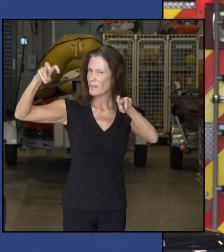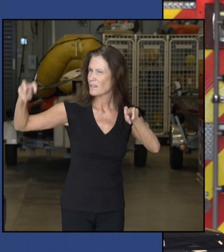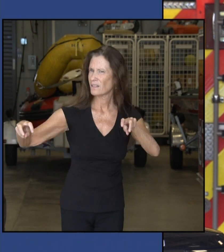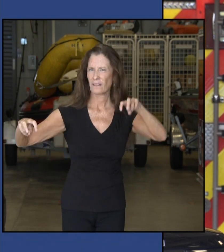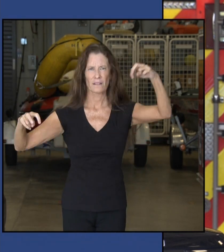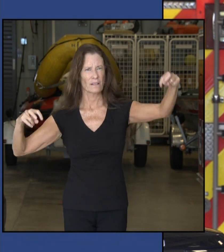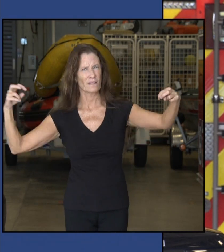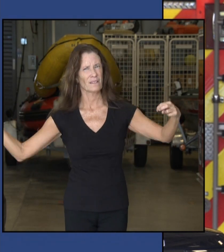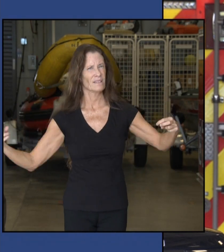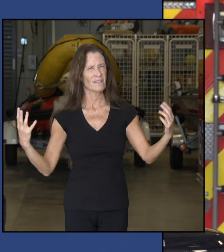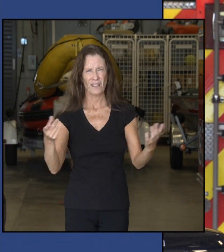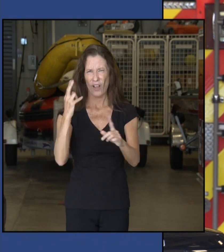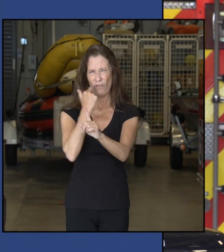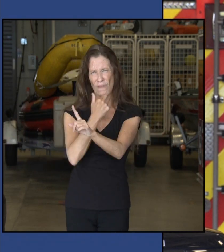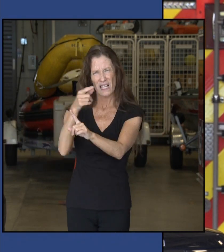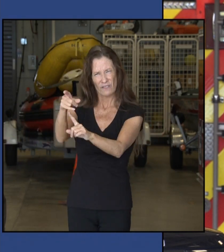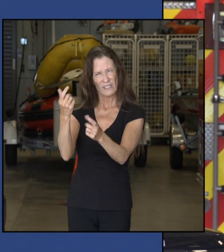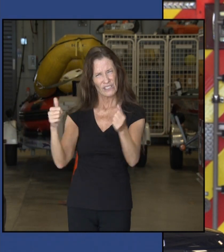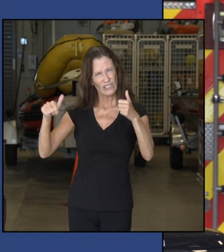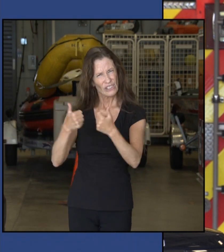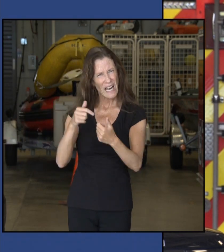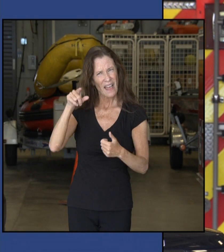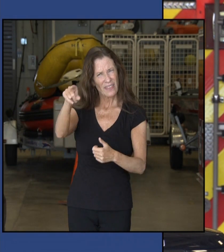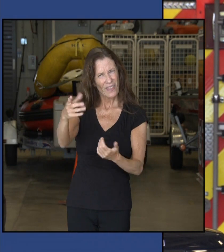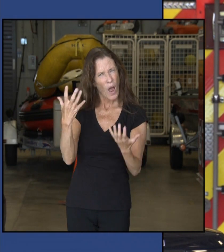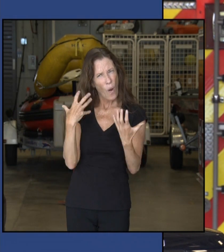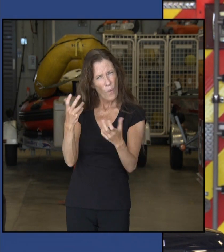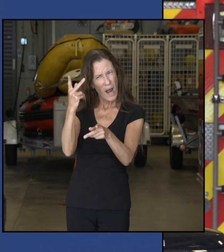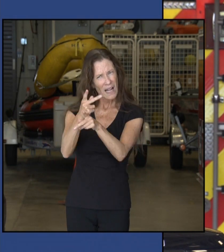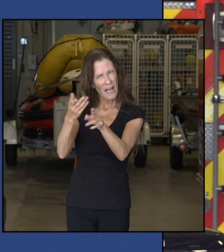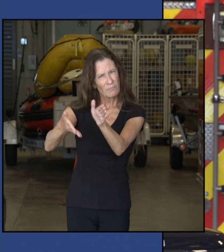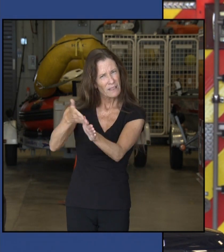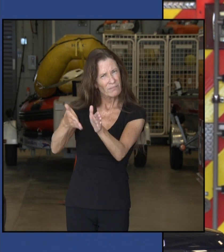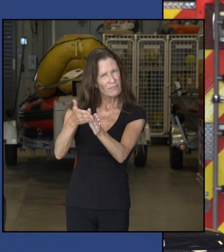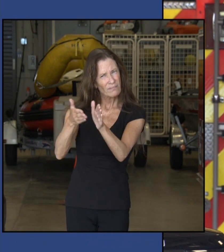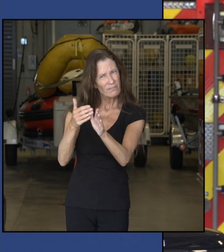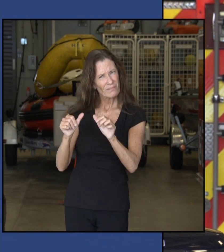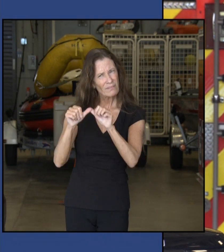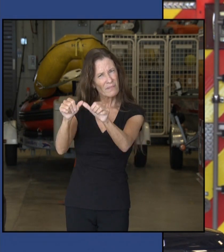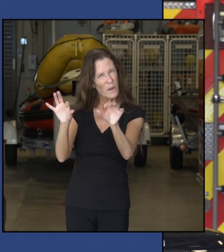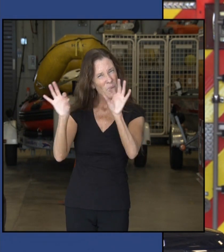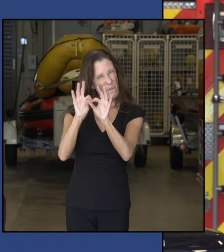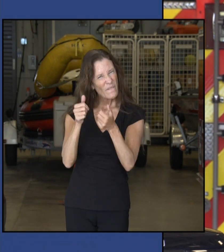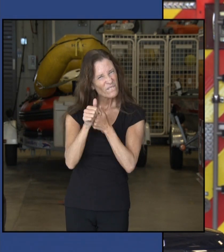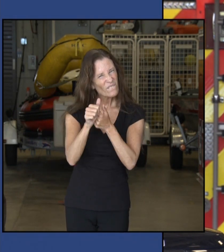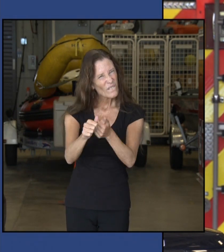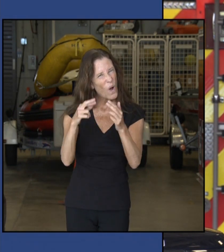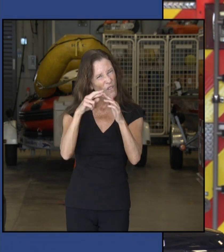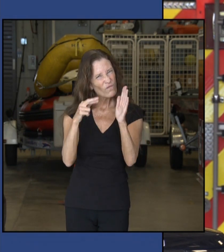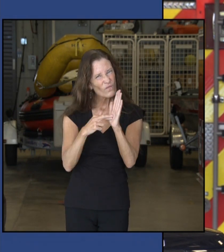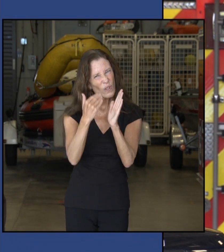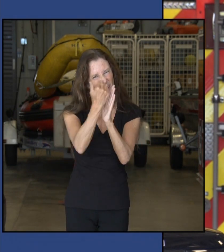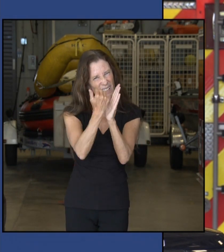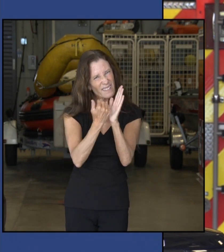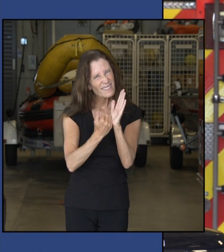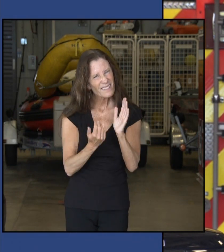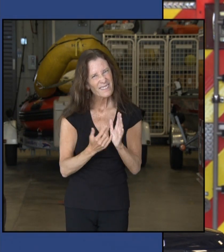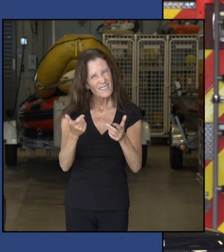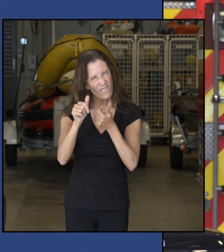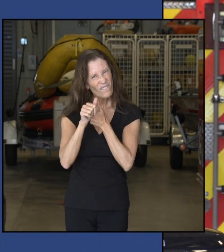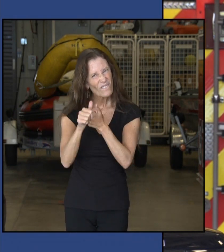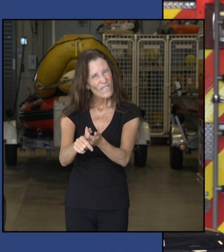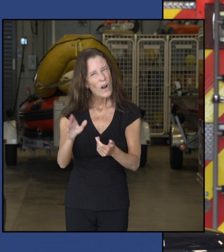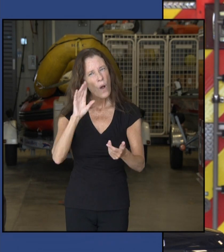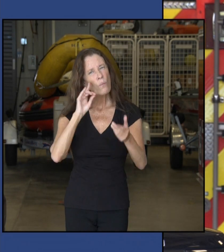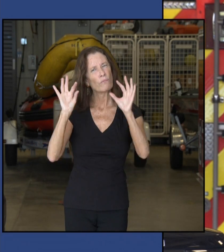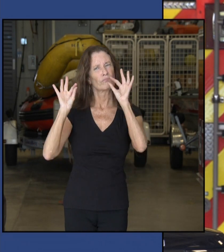stay in business and protect their employees and customers. Most of them have taken every precaution to follow the orders